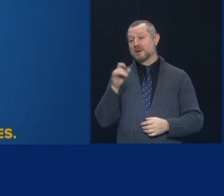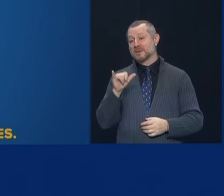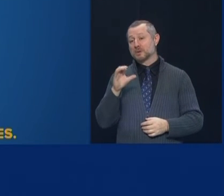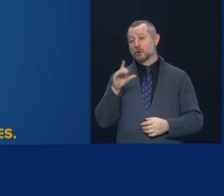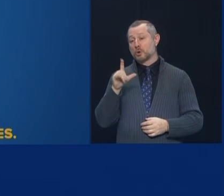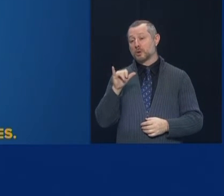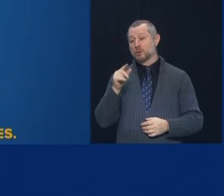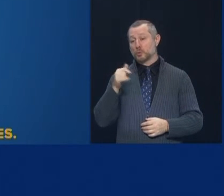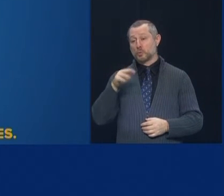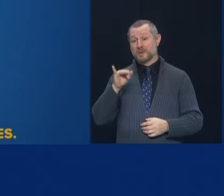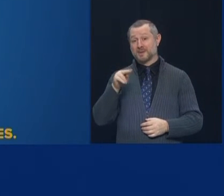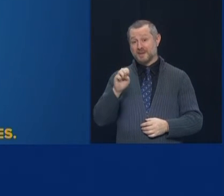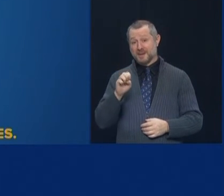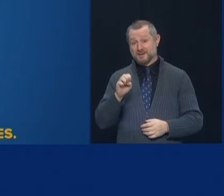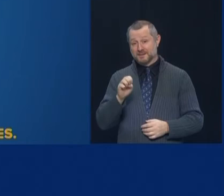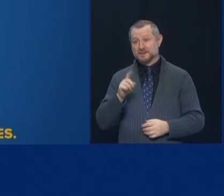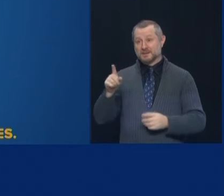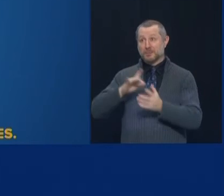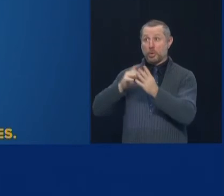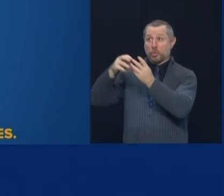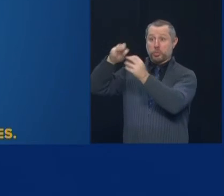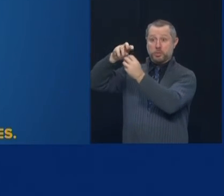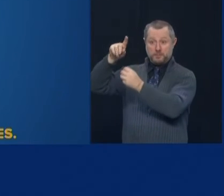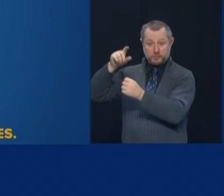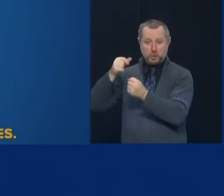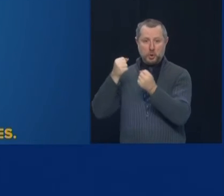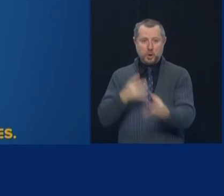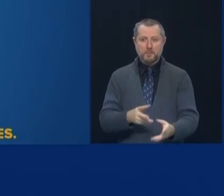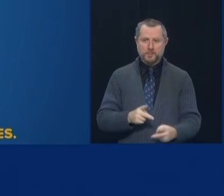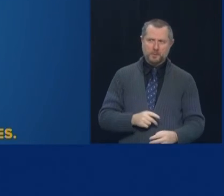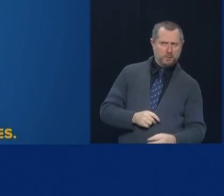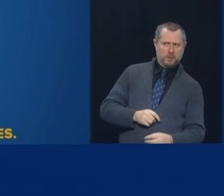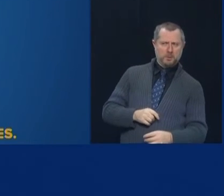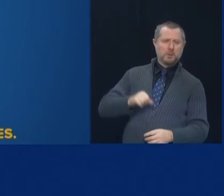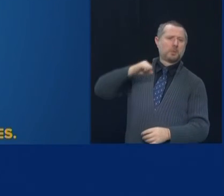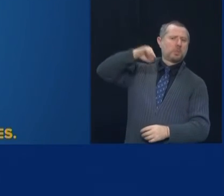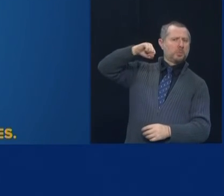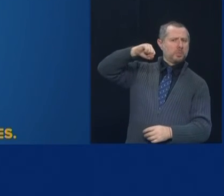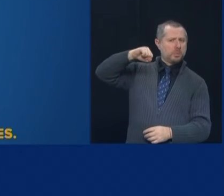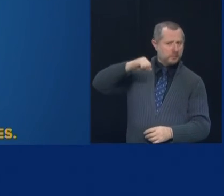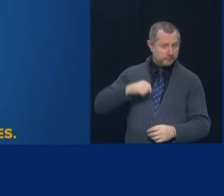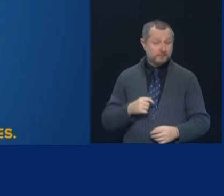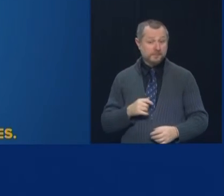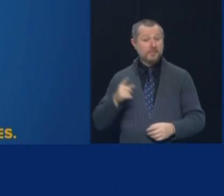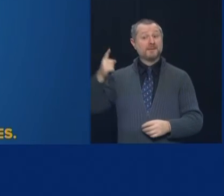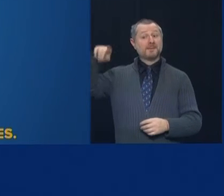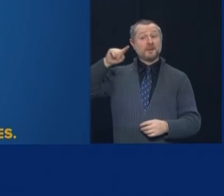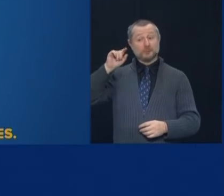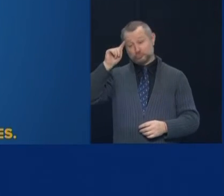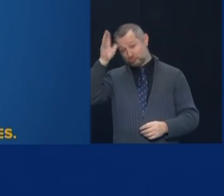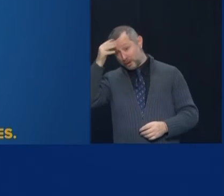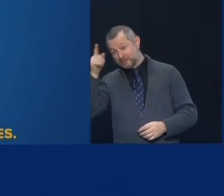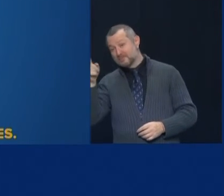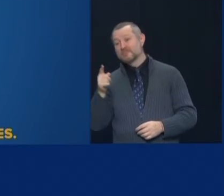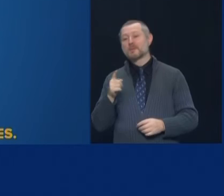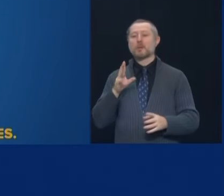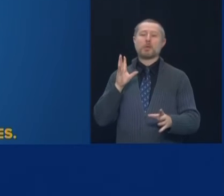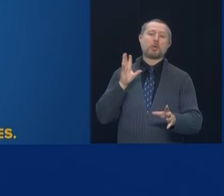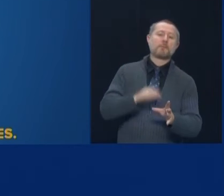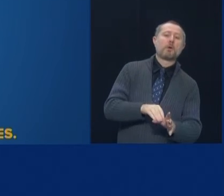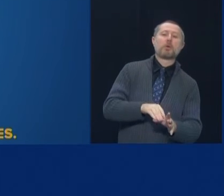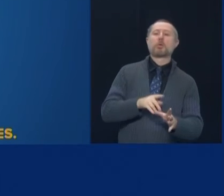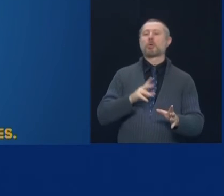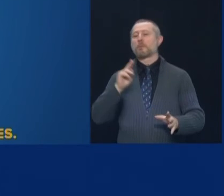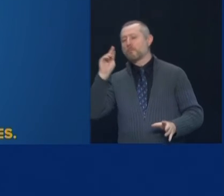overt political influence that this administration has shown repeatedly